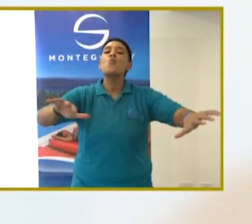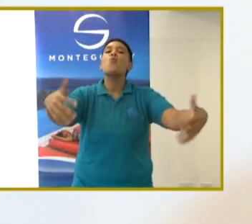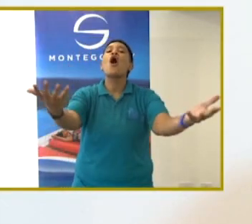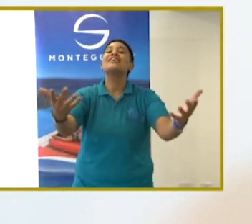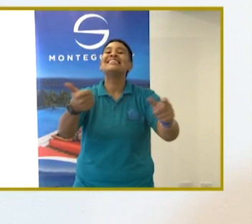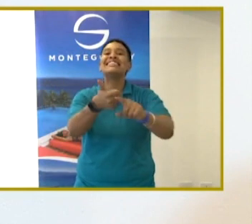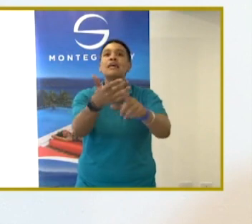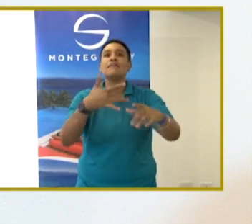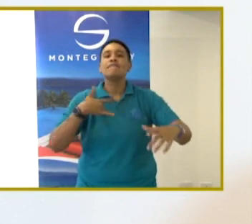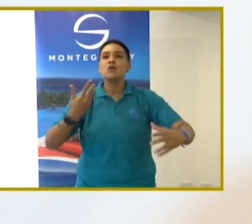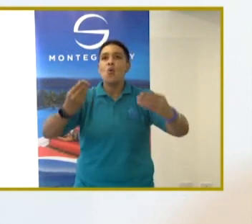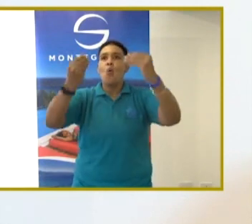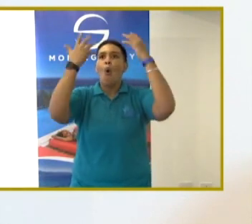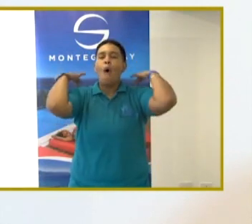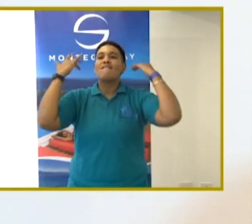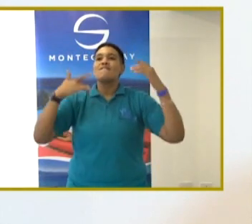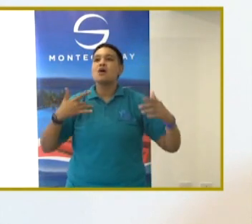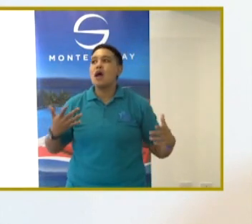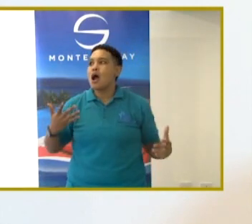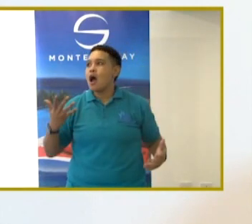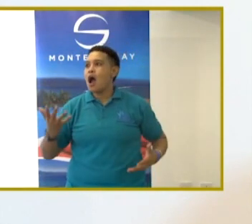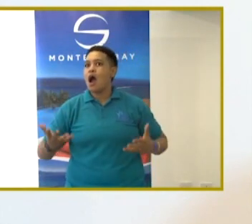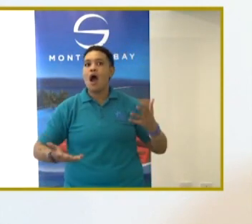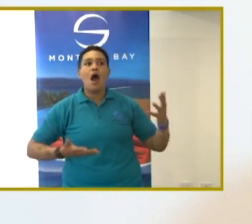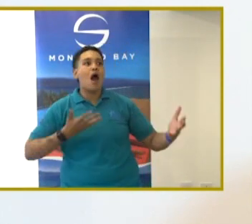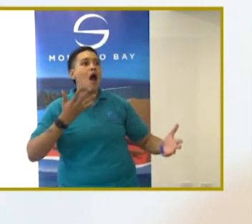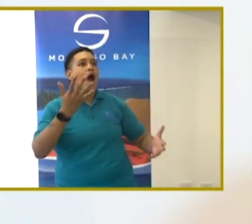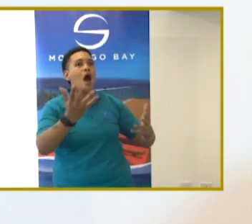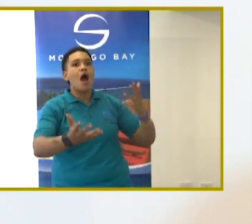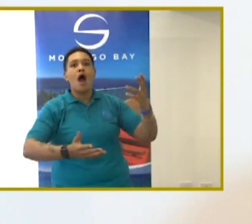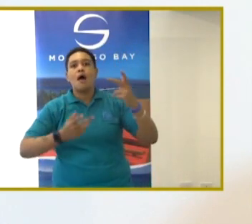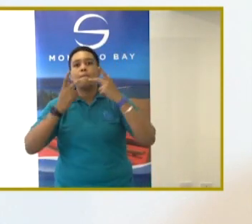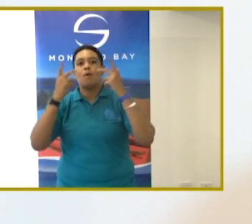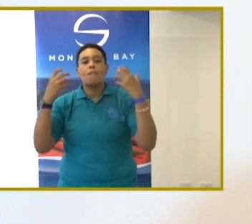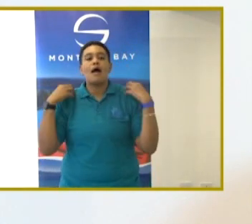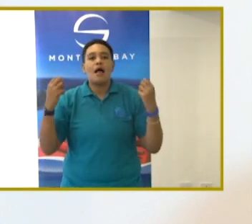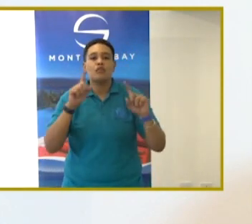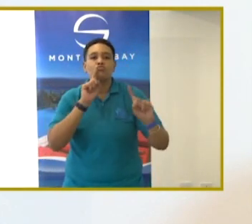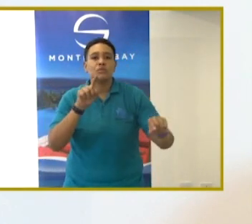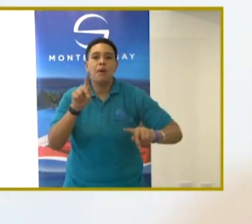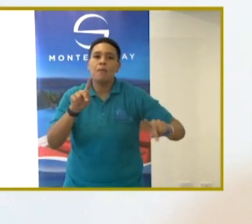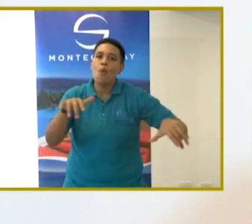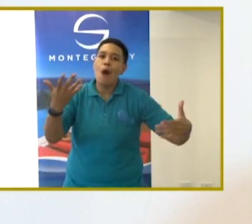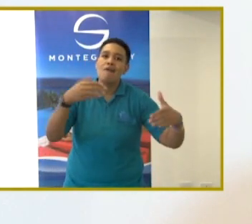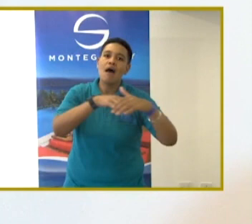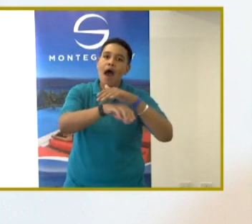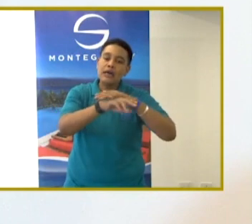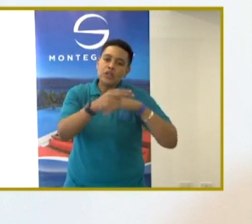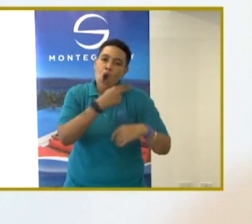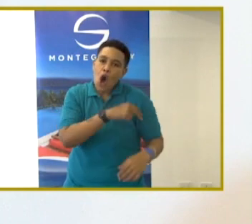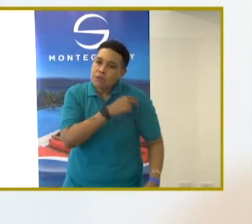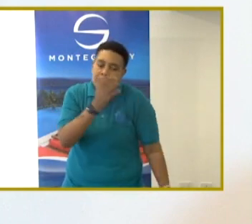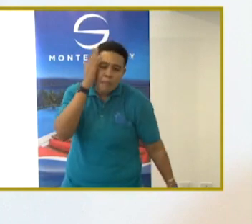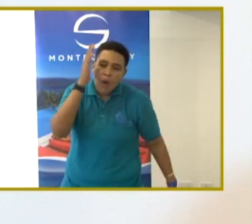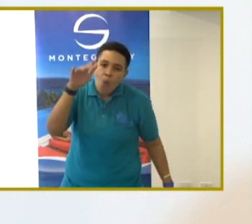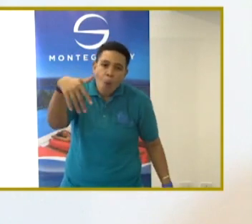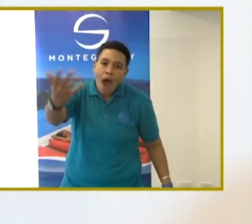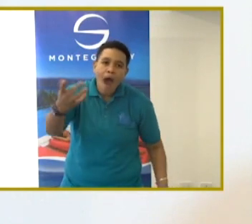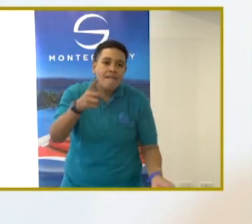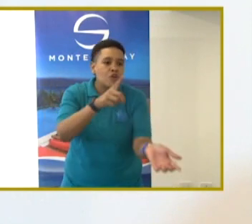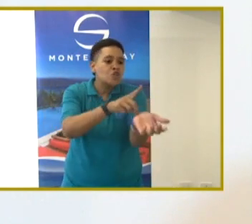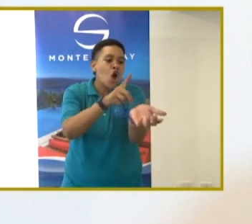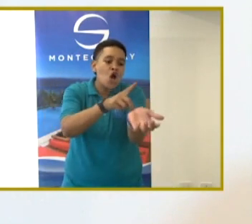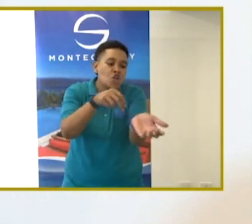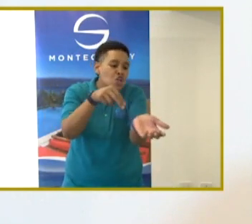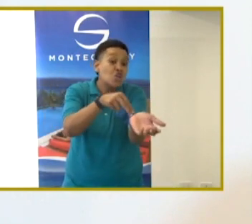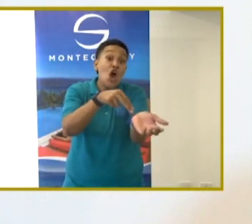to be overwhelmed as a public health response, where people don't have access to hospital beds, doctors,